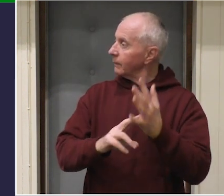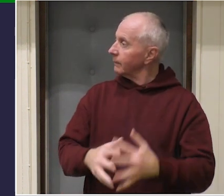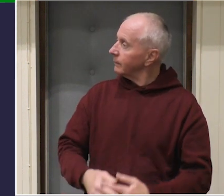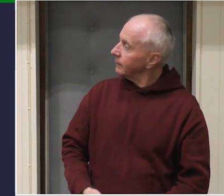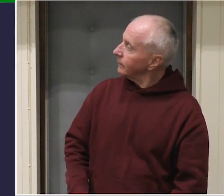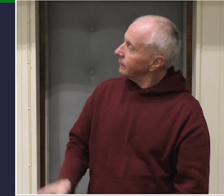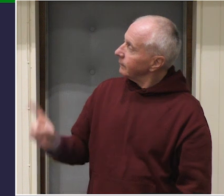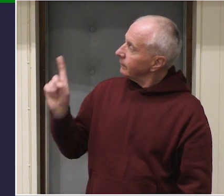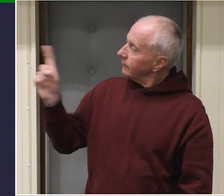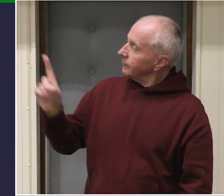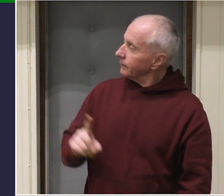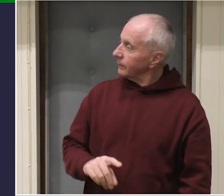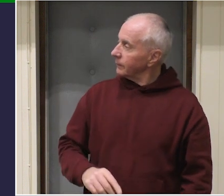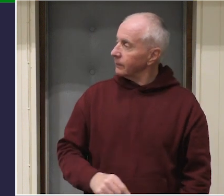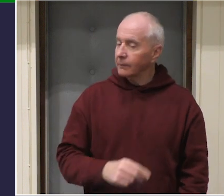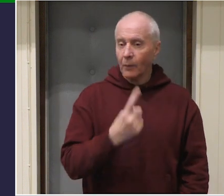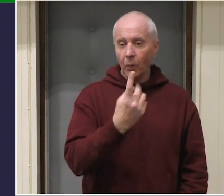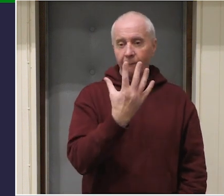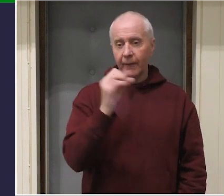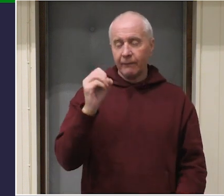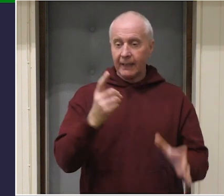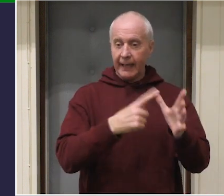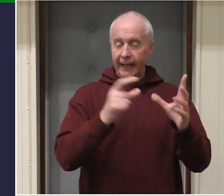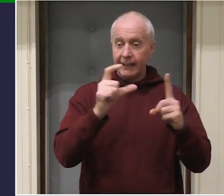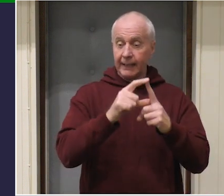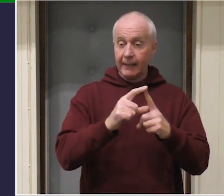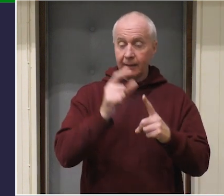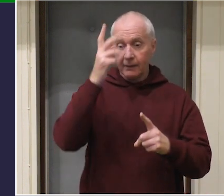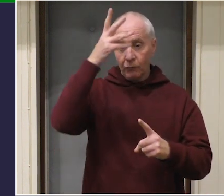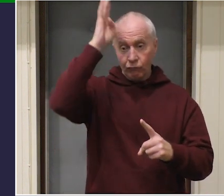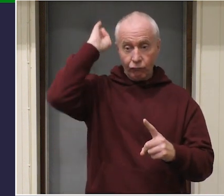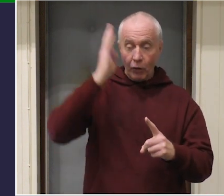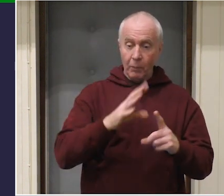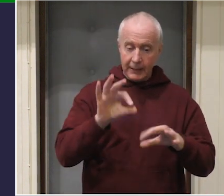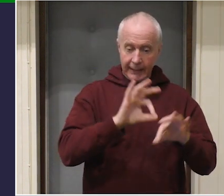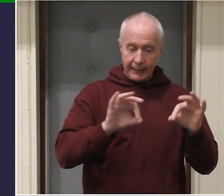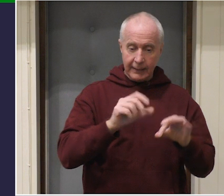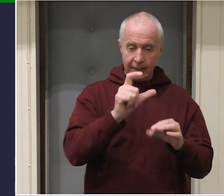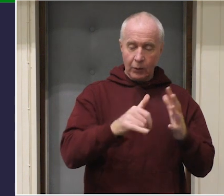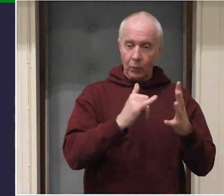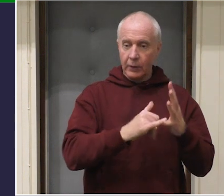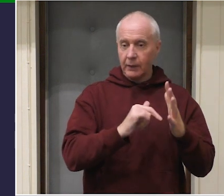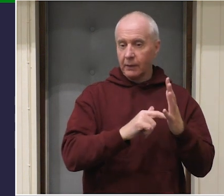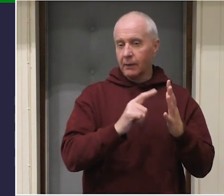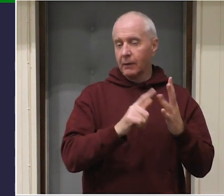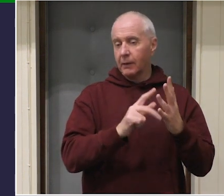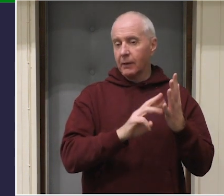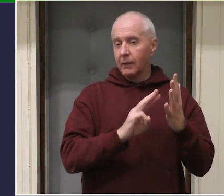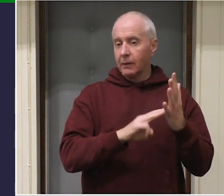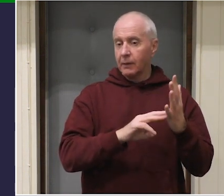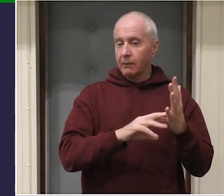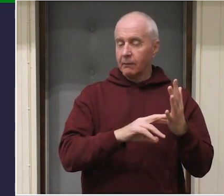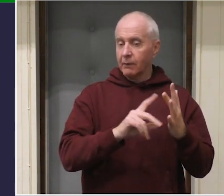Okay, so we go to around about 150 AD, and the Roman scientist Claudius Ptolemy produces his great